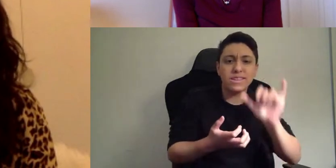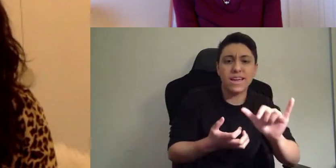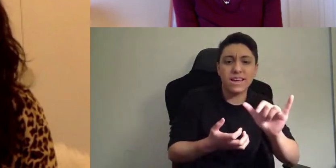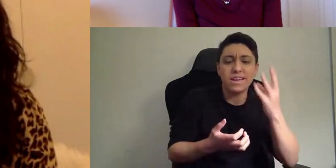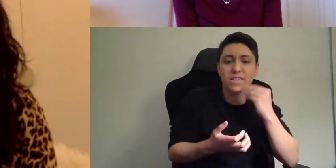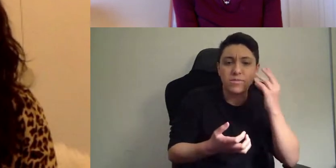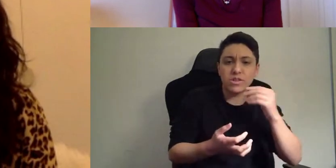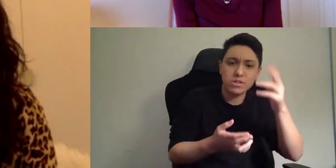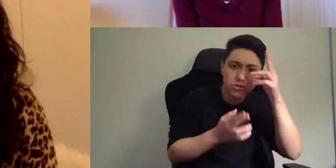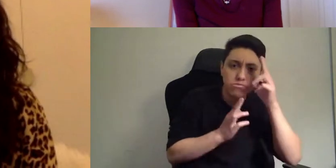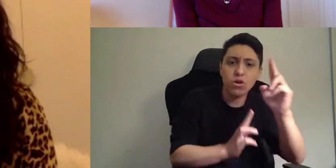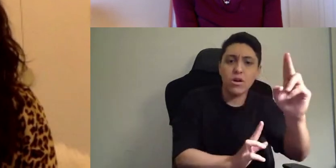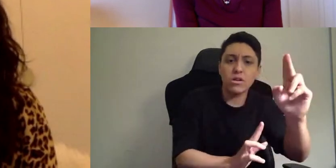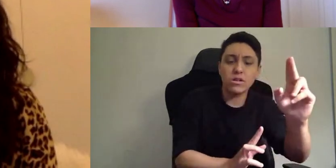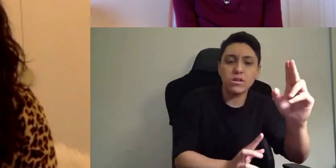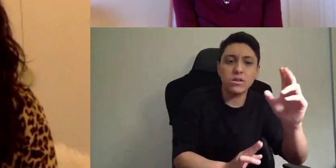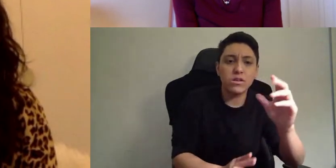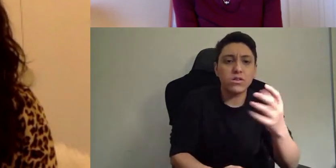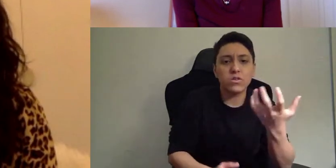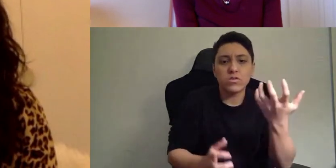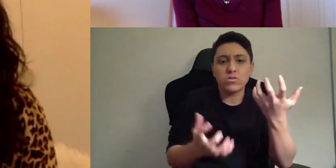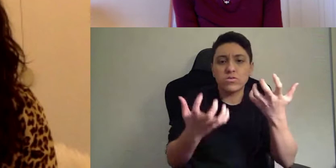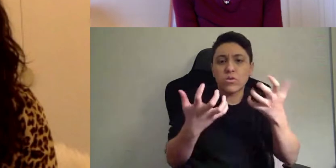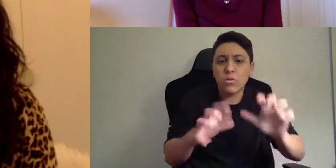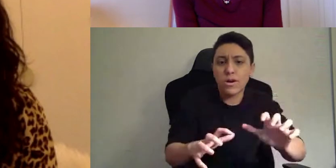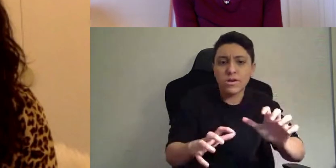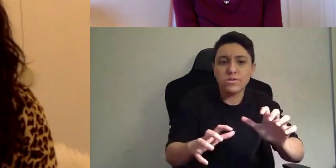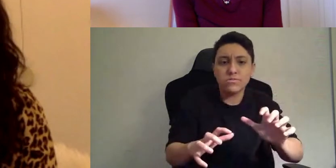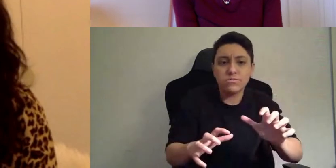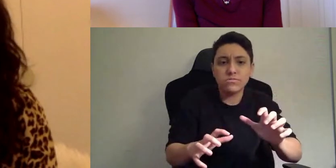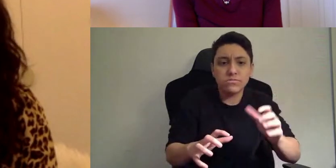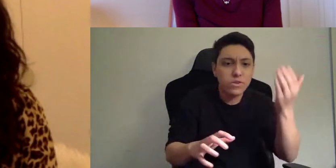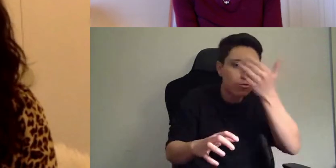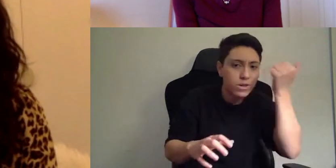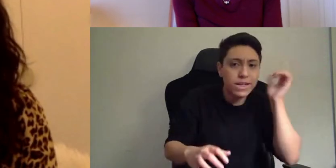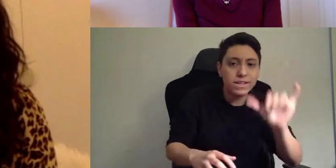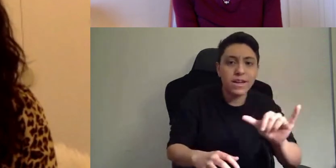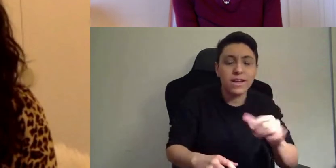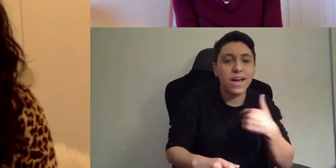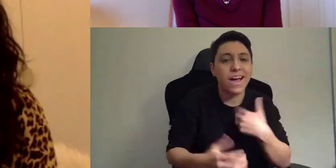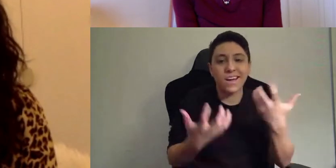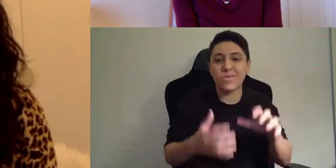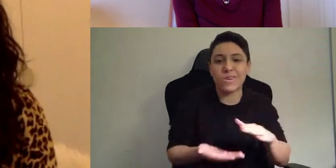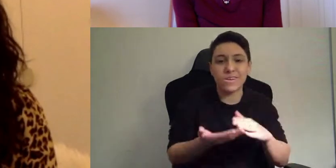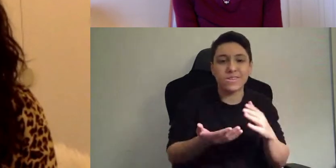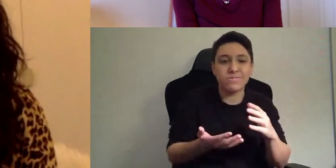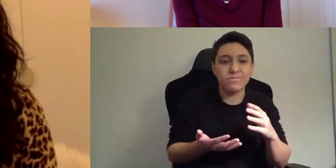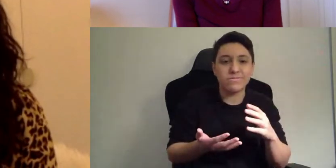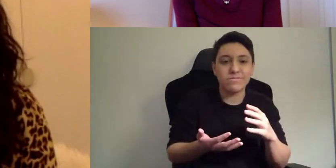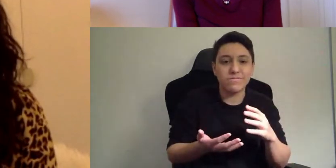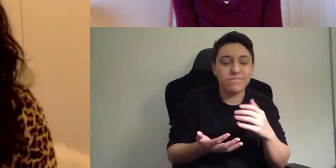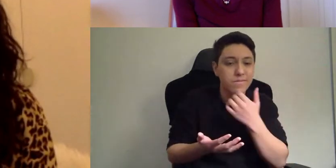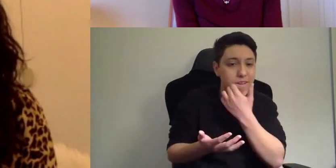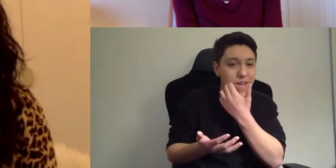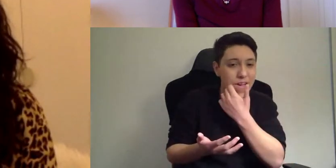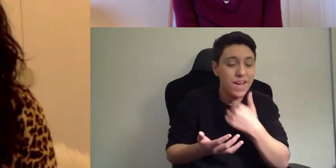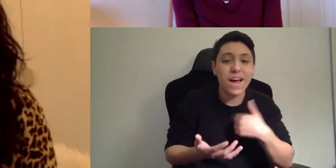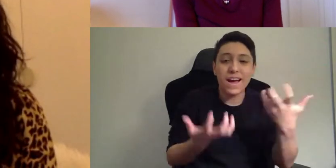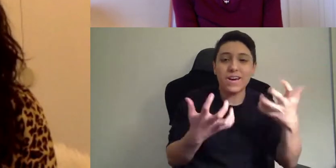don't want to erase that. And personally, I don't want to be made exceptional, you know, by my therapist either